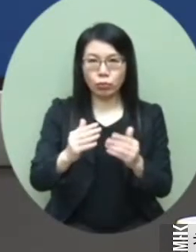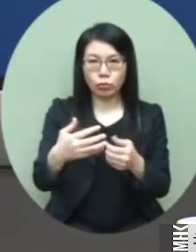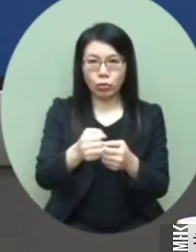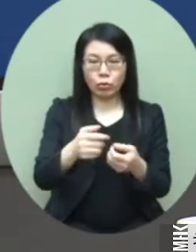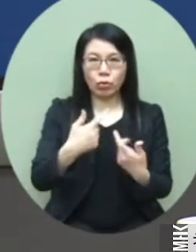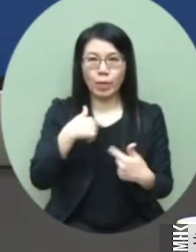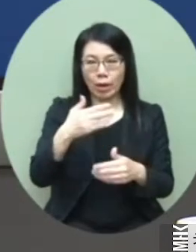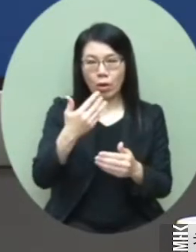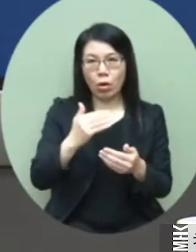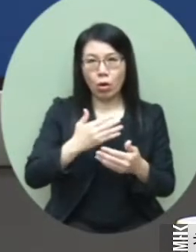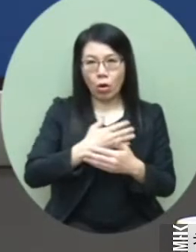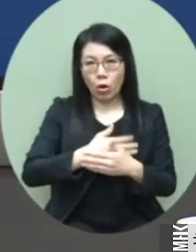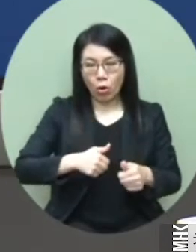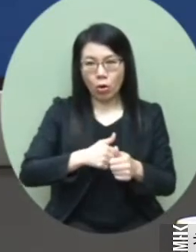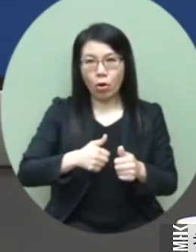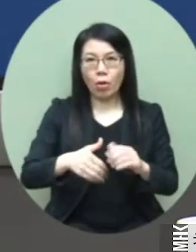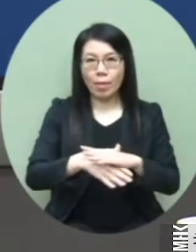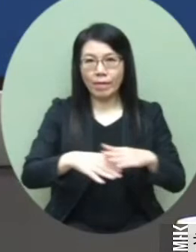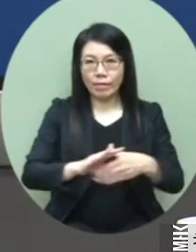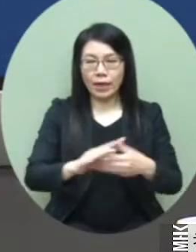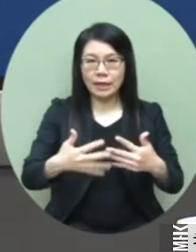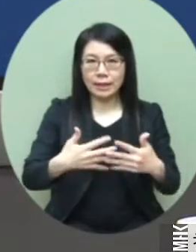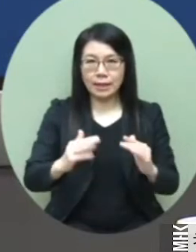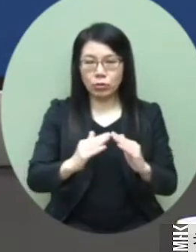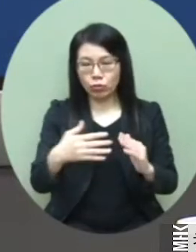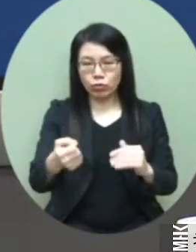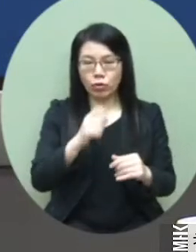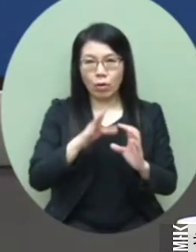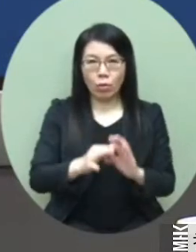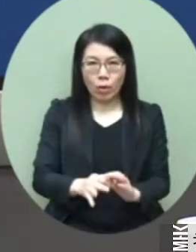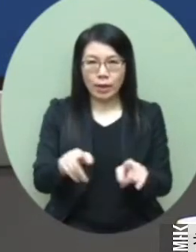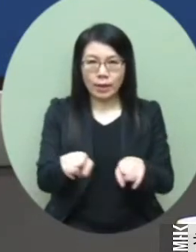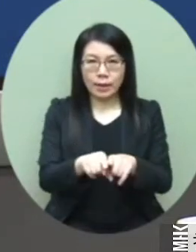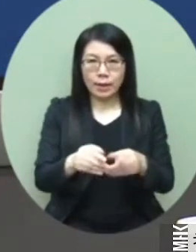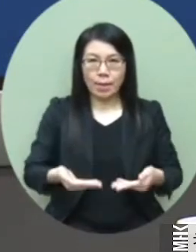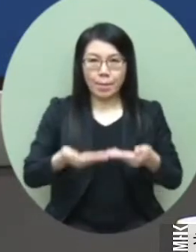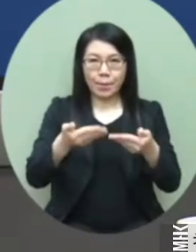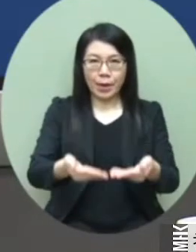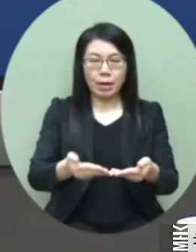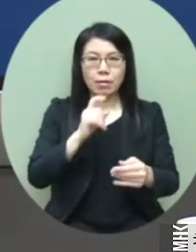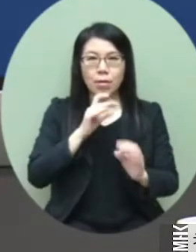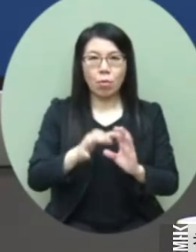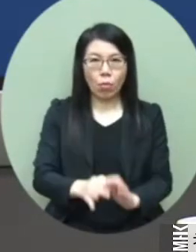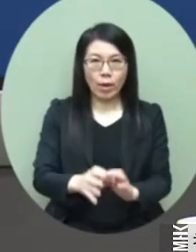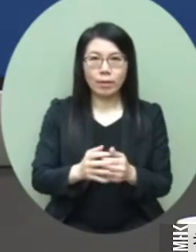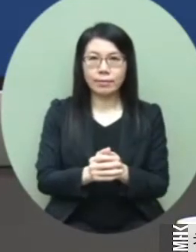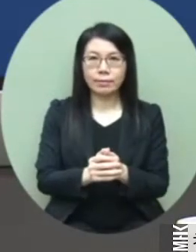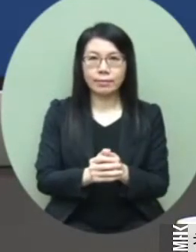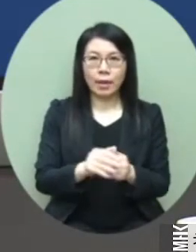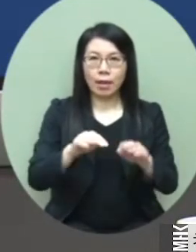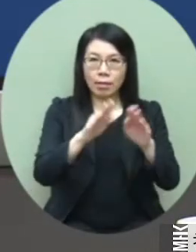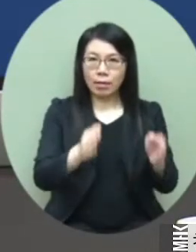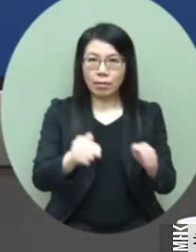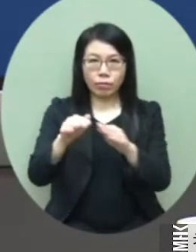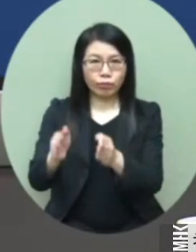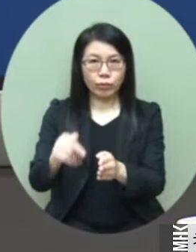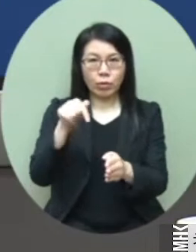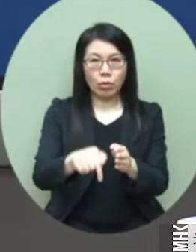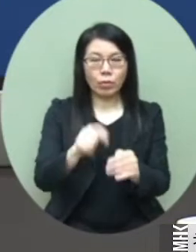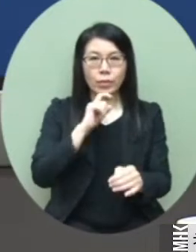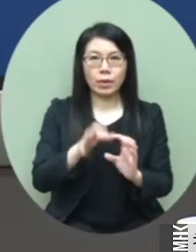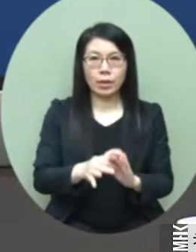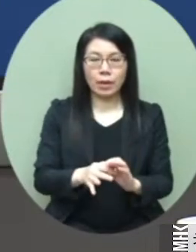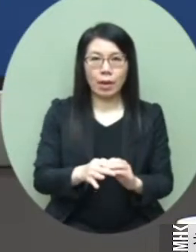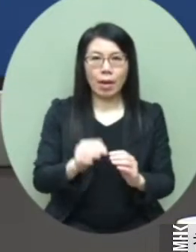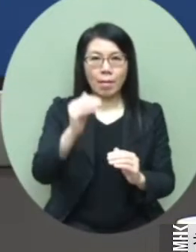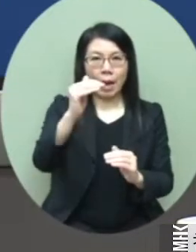Services Department. And therefore, with the Secretary for Food and Health and the Director of Leisure and Cultural Services, I'm here this morning to